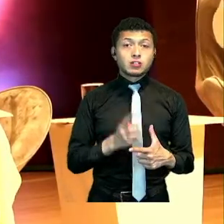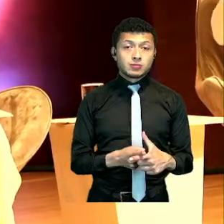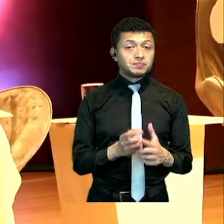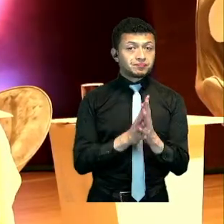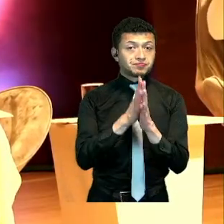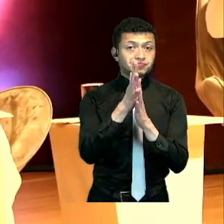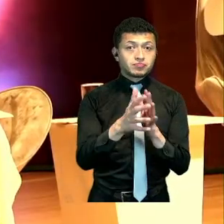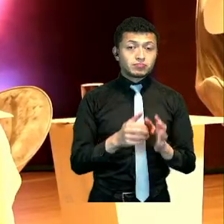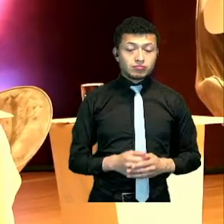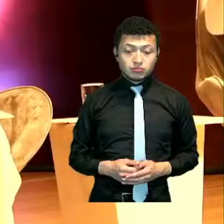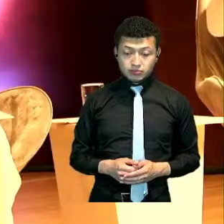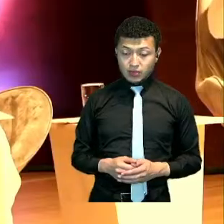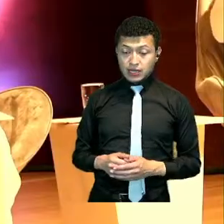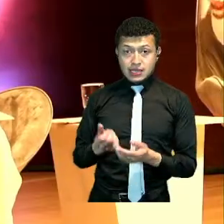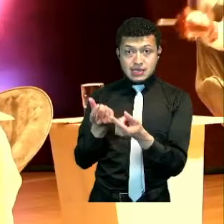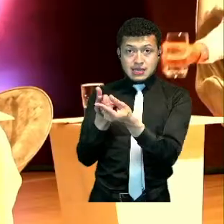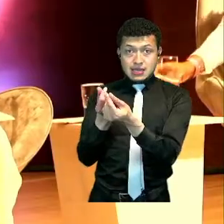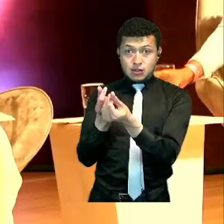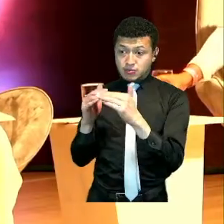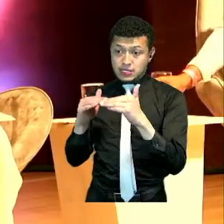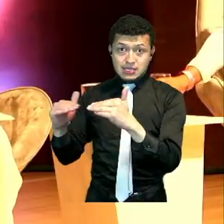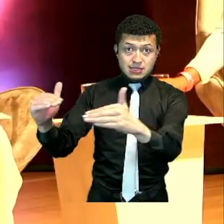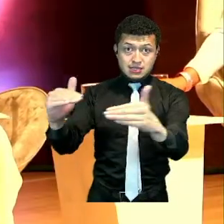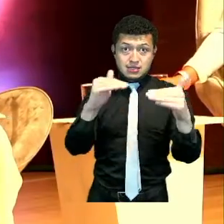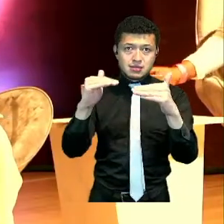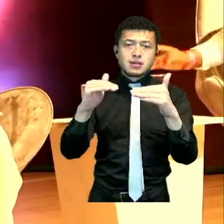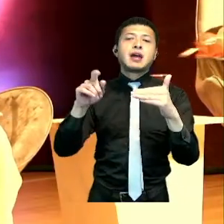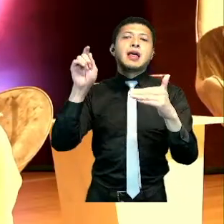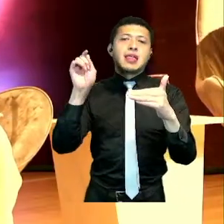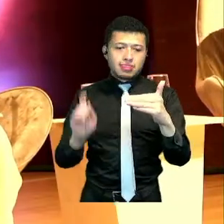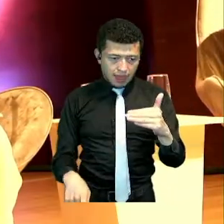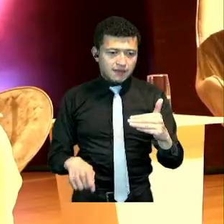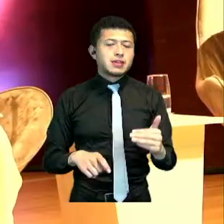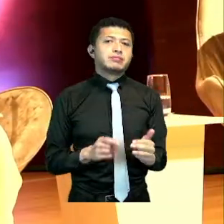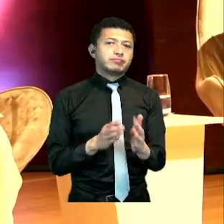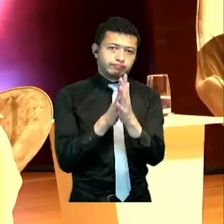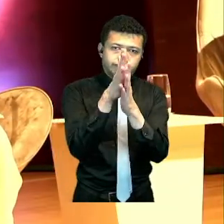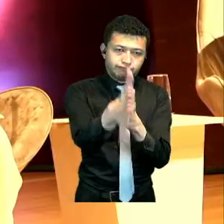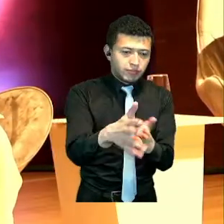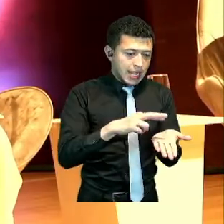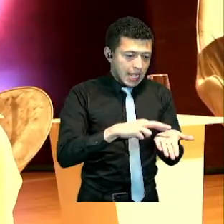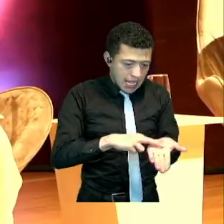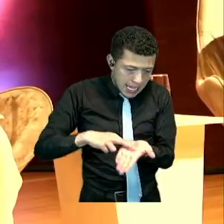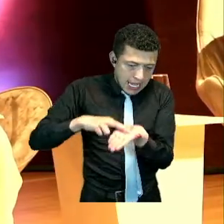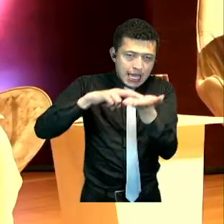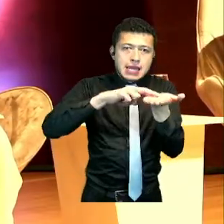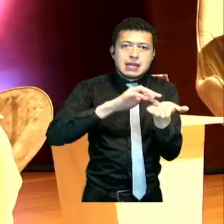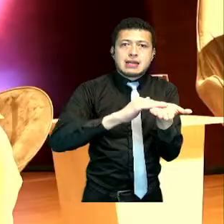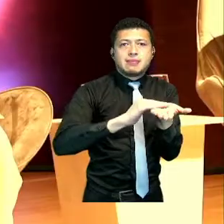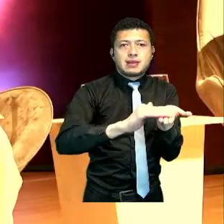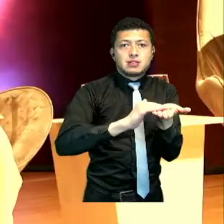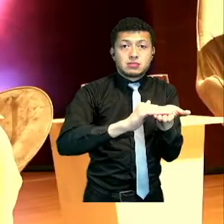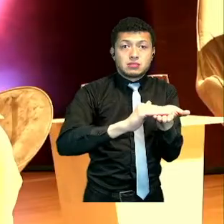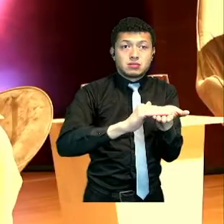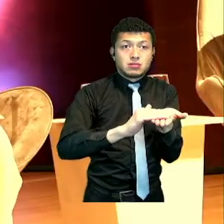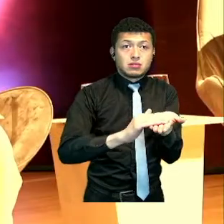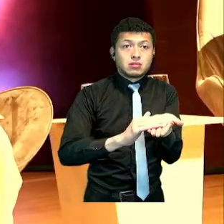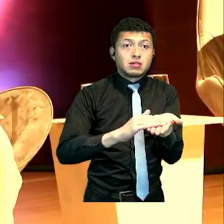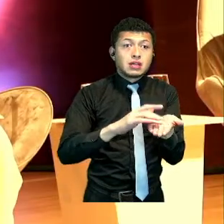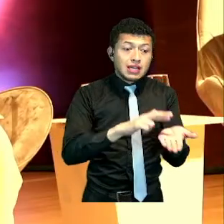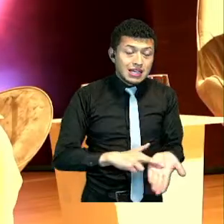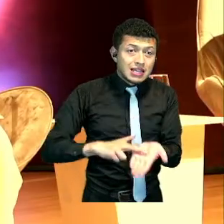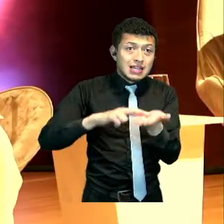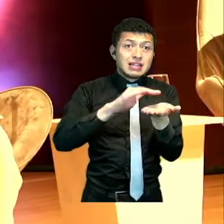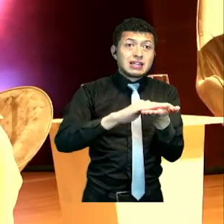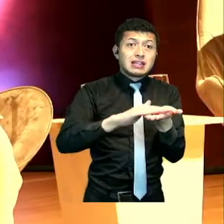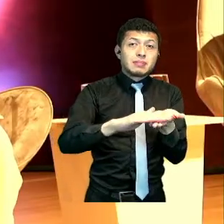to speak of economic justice, we need to speak about reparation. And in reparation, I want to